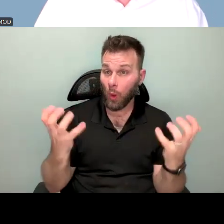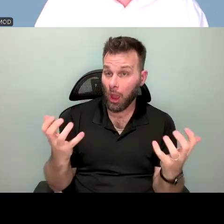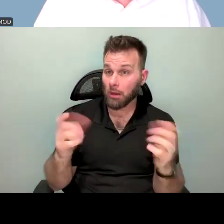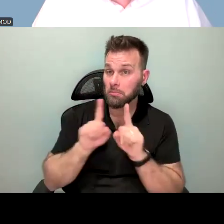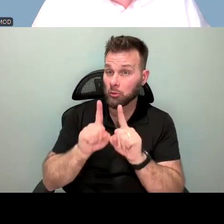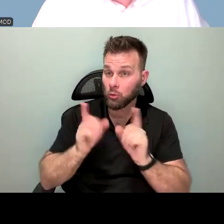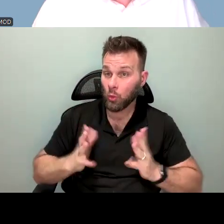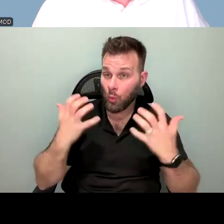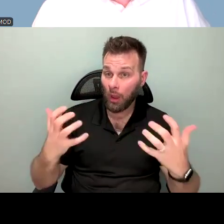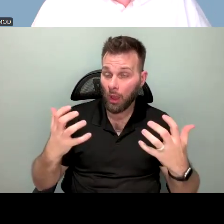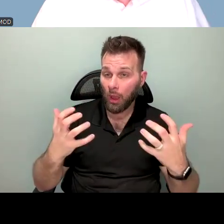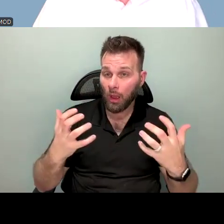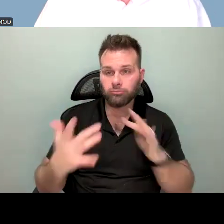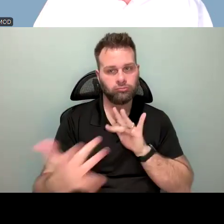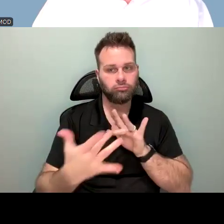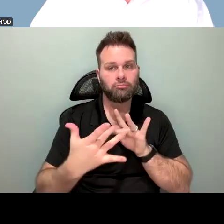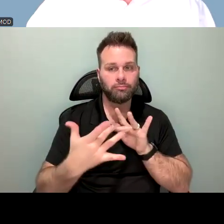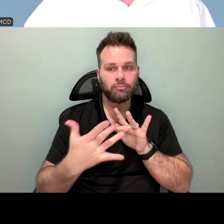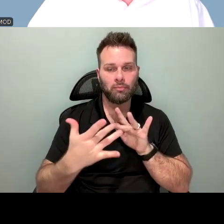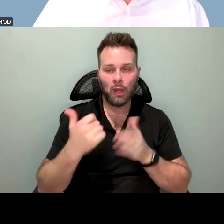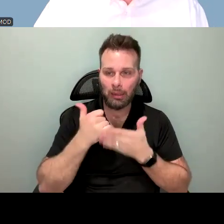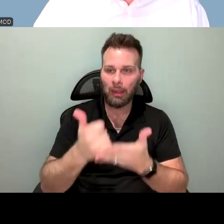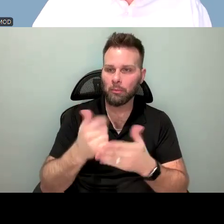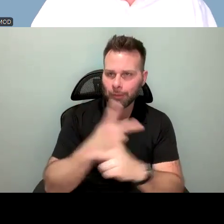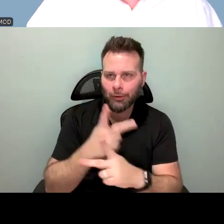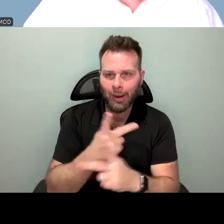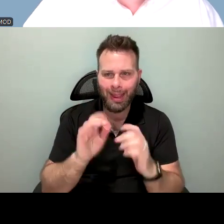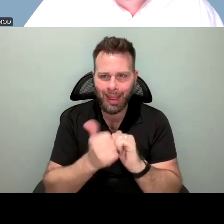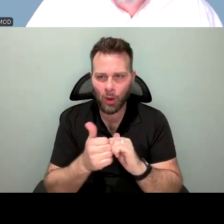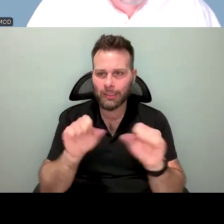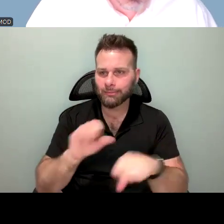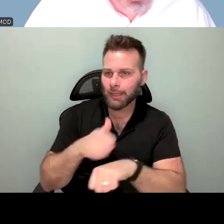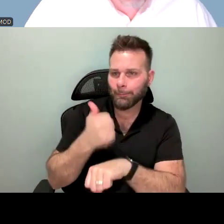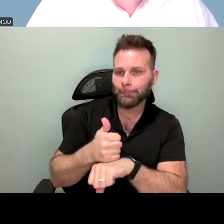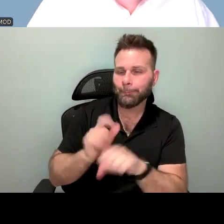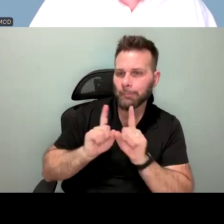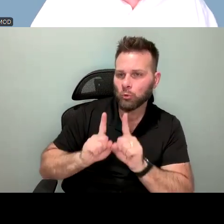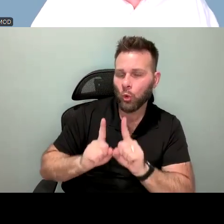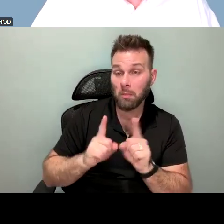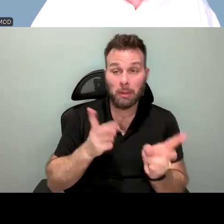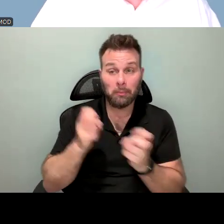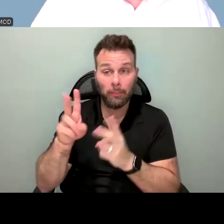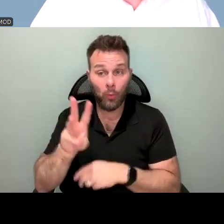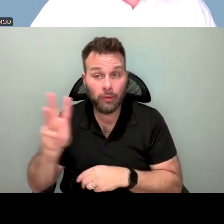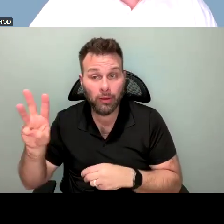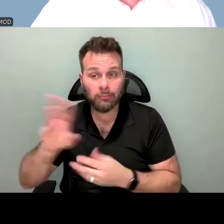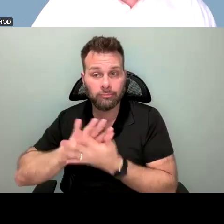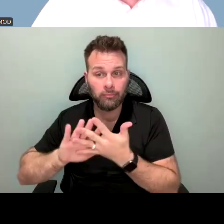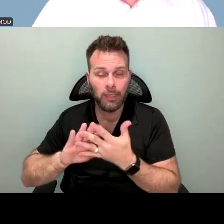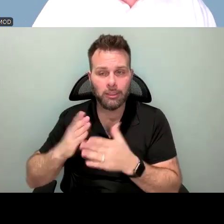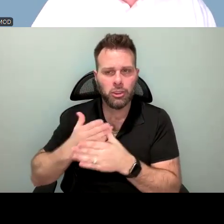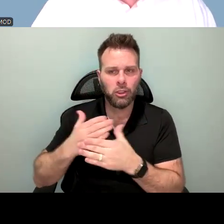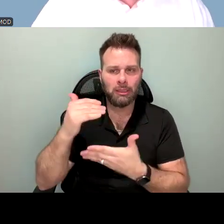out to me and I will work with you on figuring out how we make that fit on our webpage and fit on our sharing so that we can